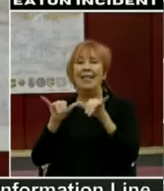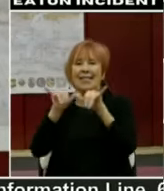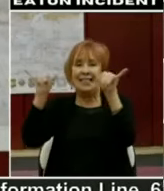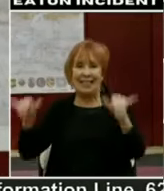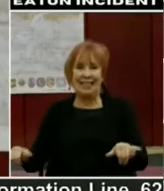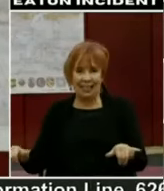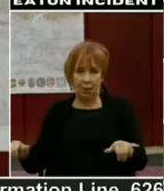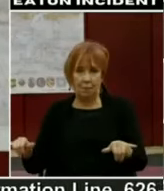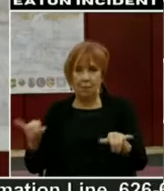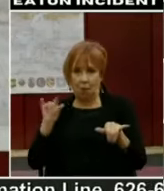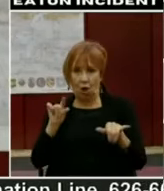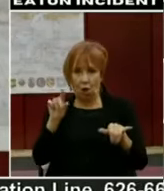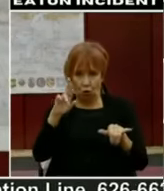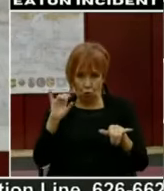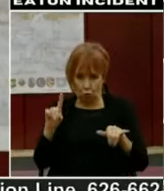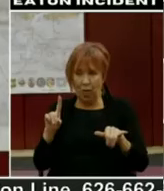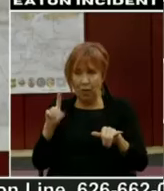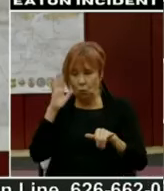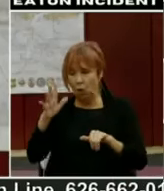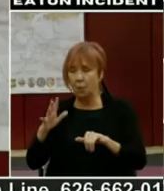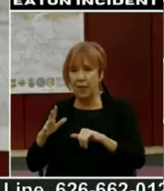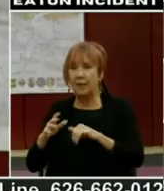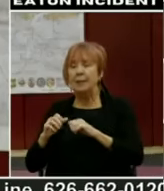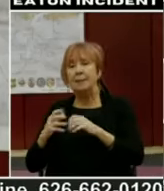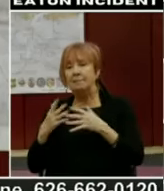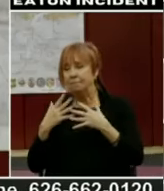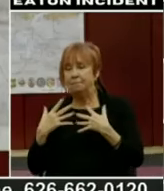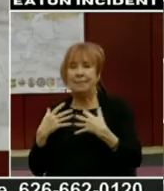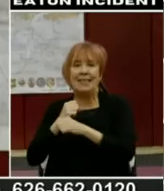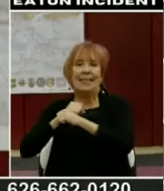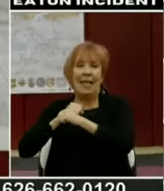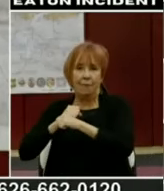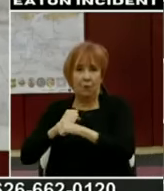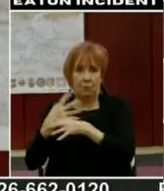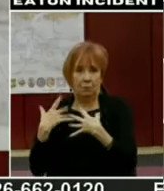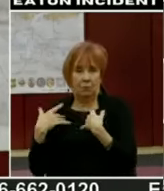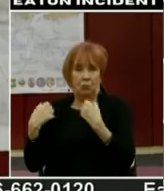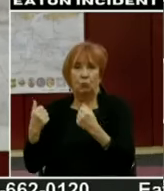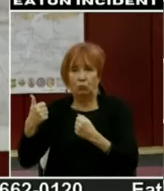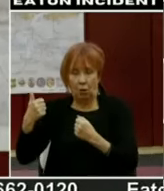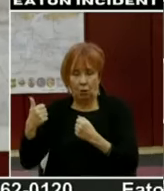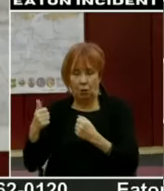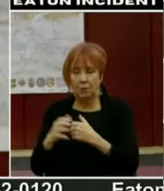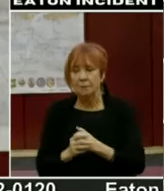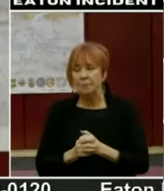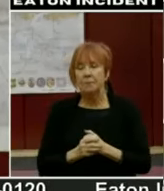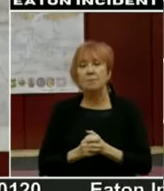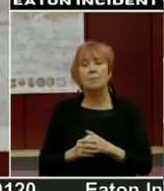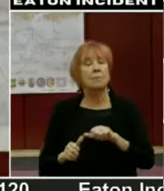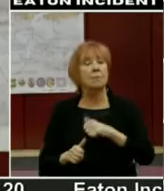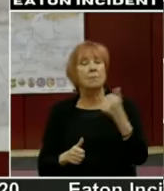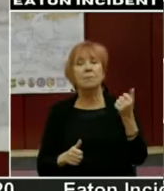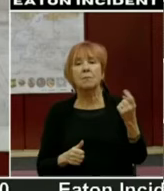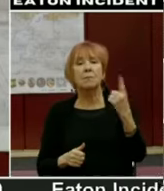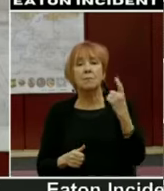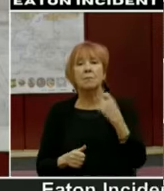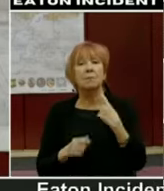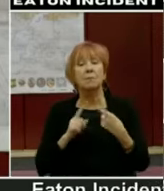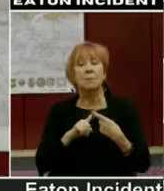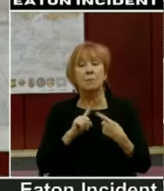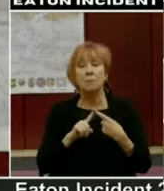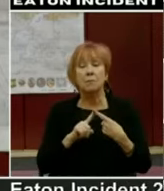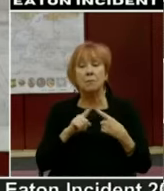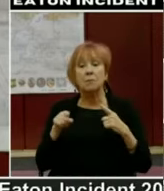resistant going forward. Another question that has come up from two of you was around the safe operation of